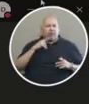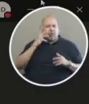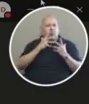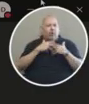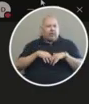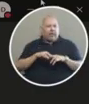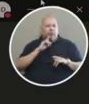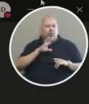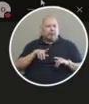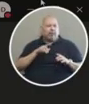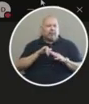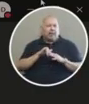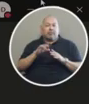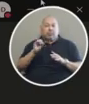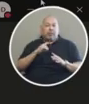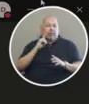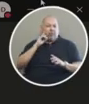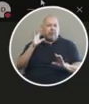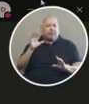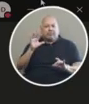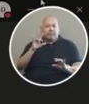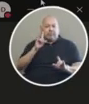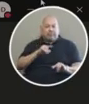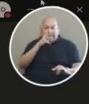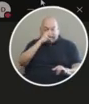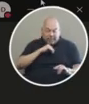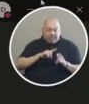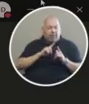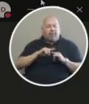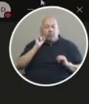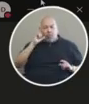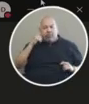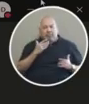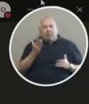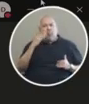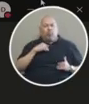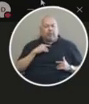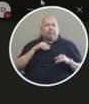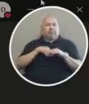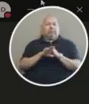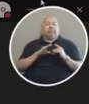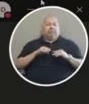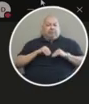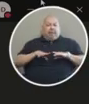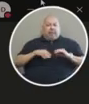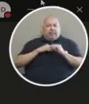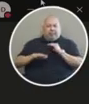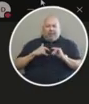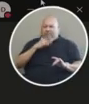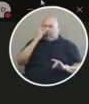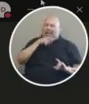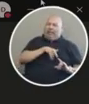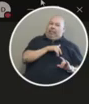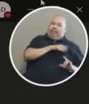out since you're talking to me. And so I went to sleep, and then got up, started sending council emails. I forgot to send that one.